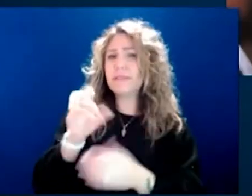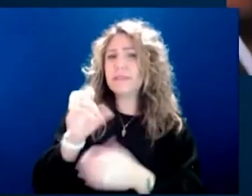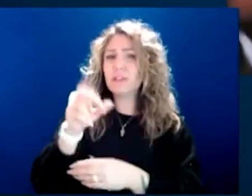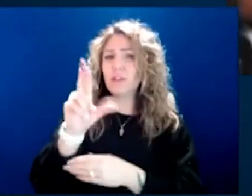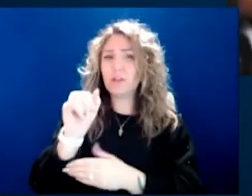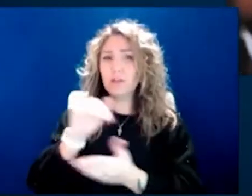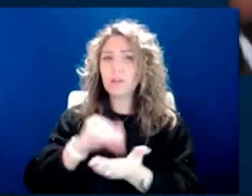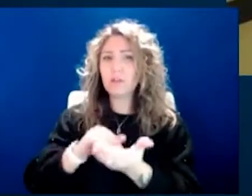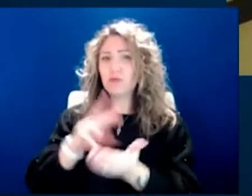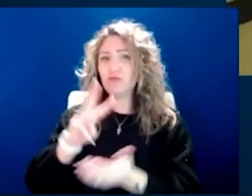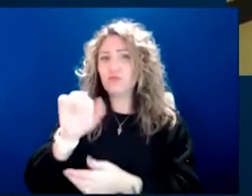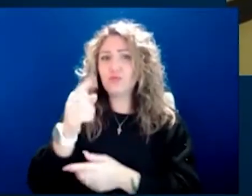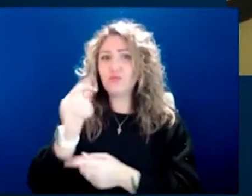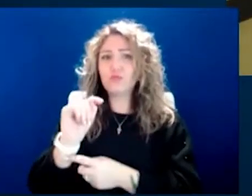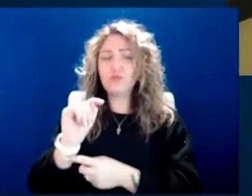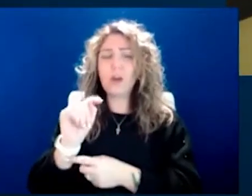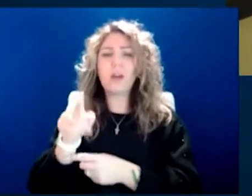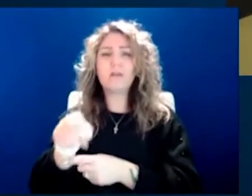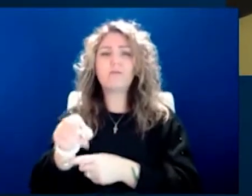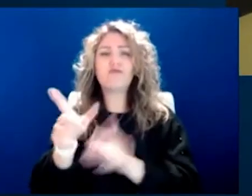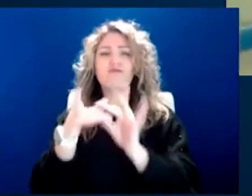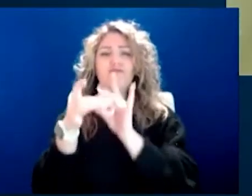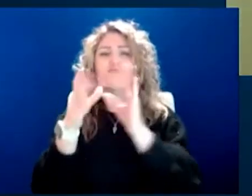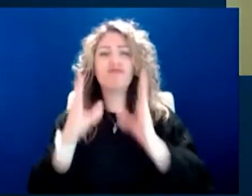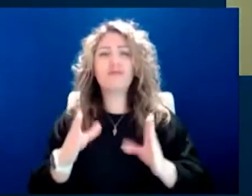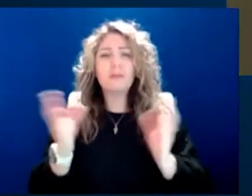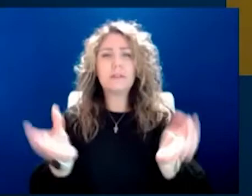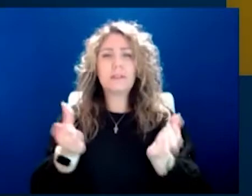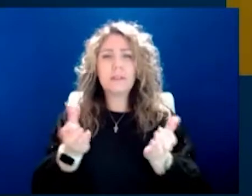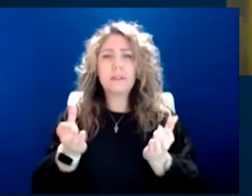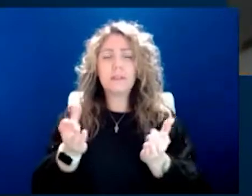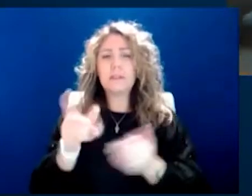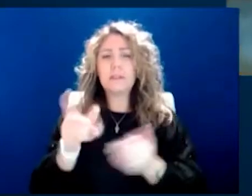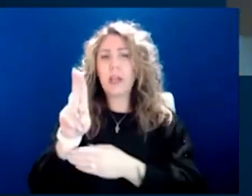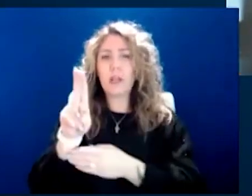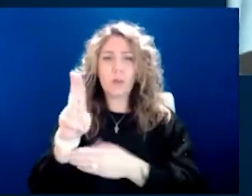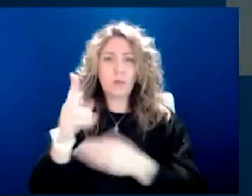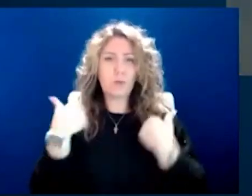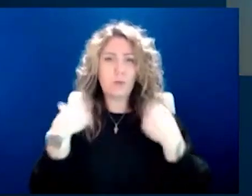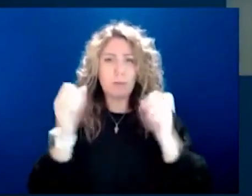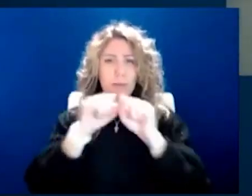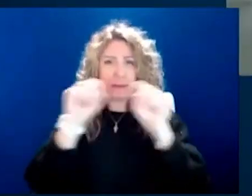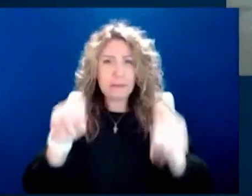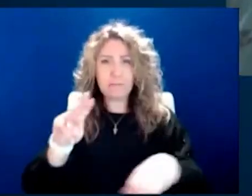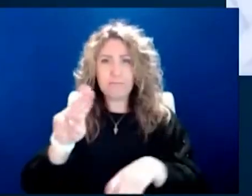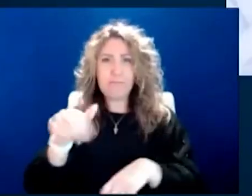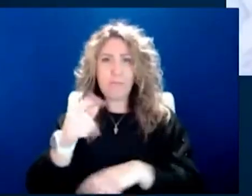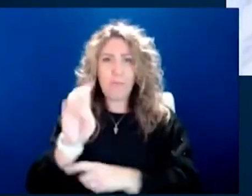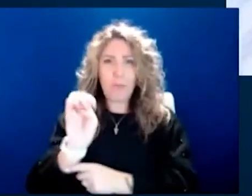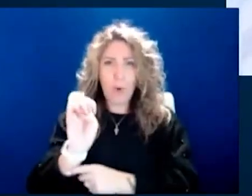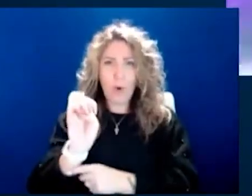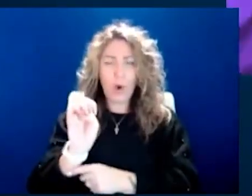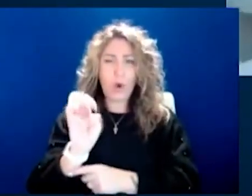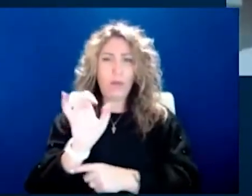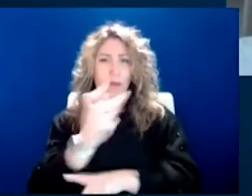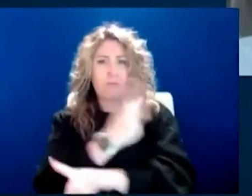Wright is Decedent Affairs Coordinator here at the University of Kansas Health System. Oh, this patient just came.